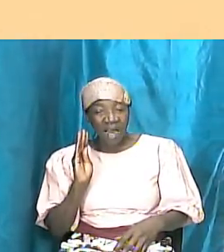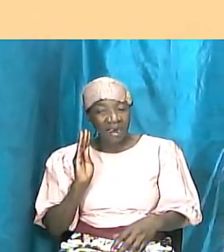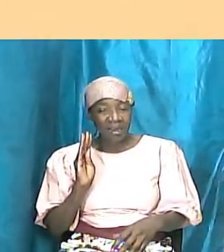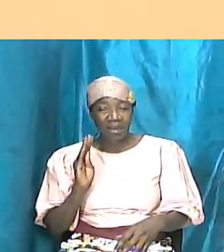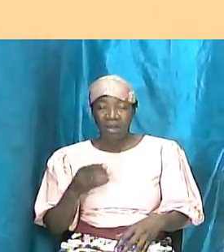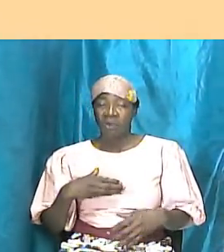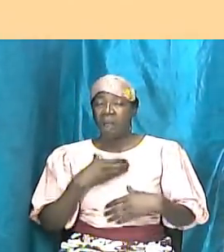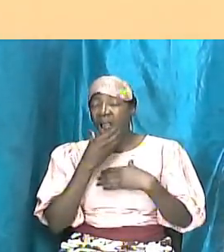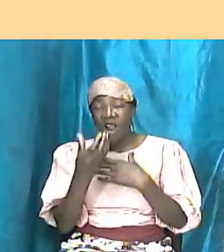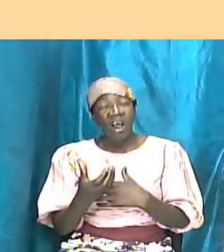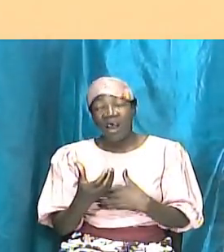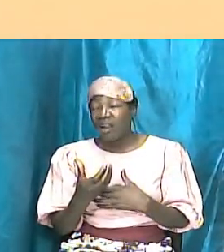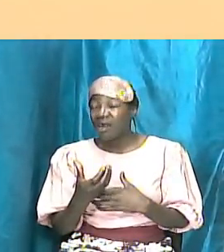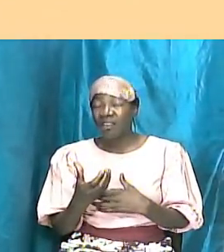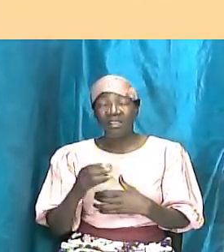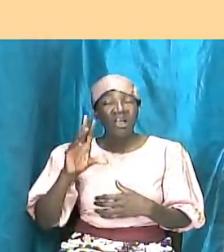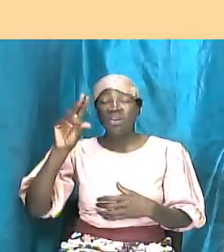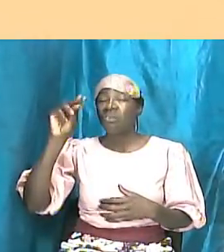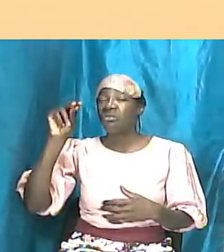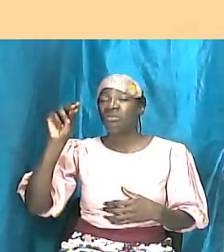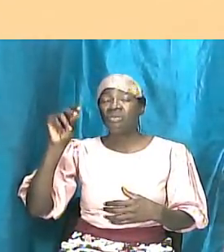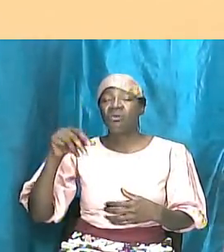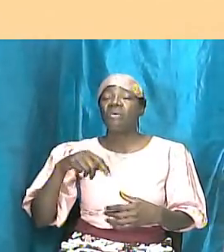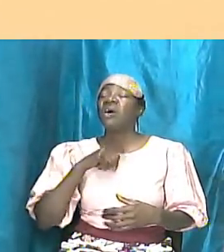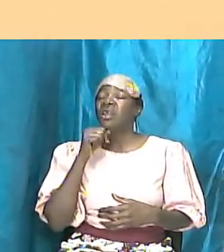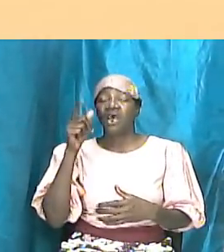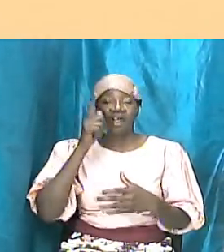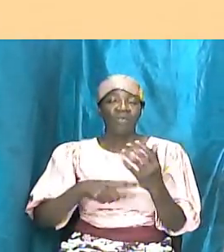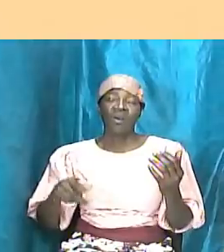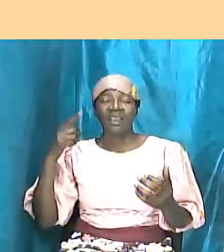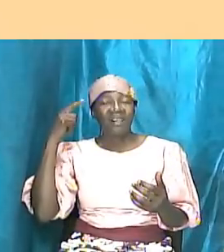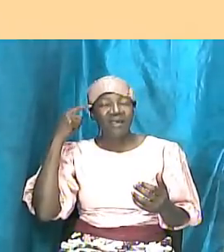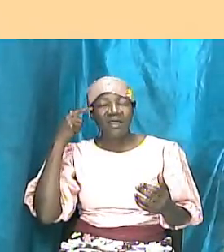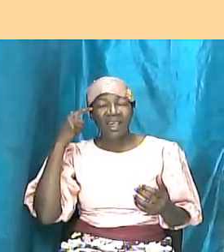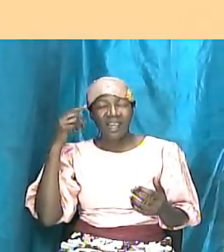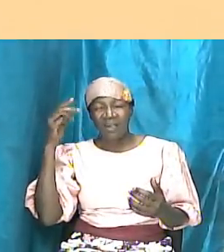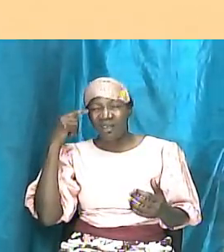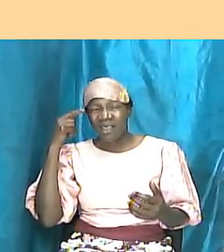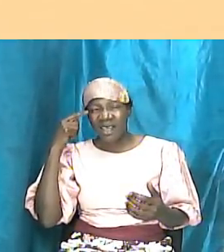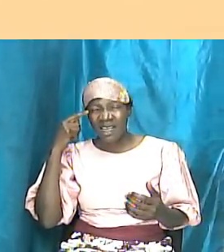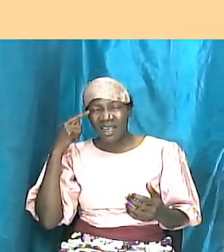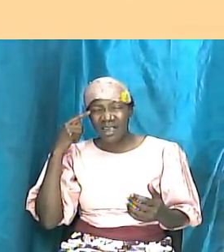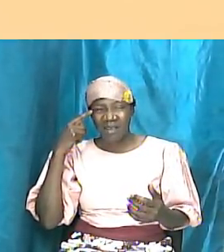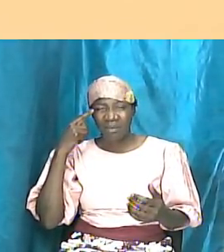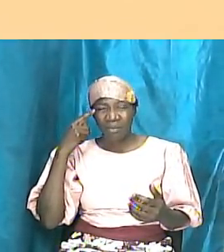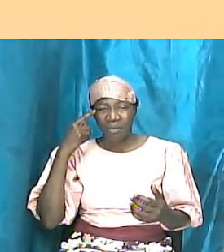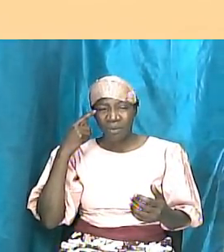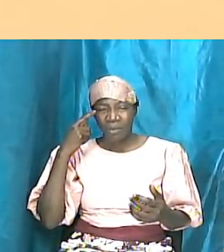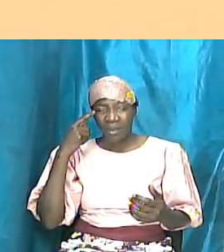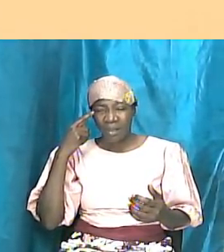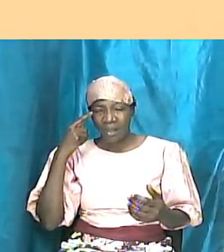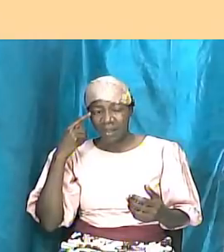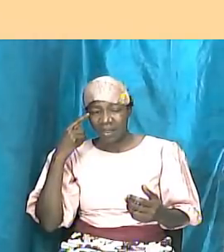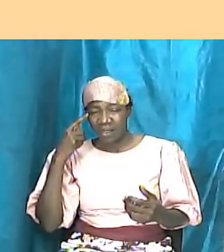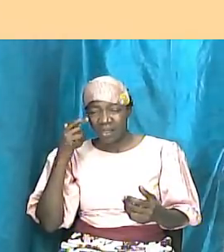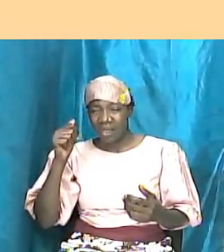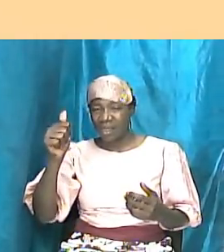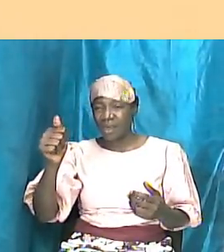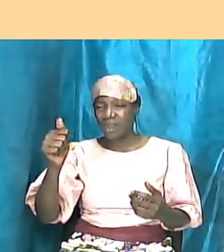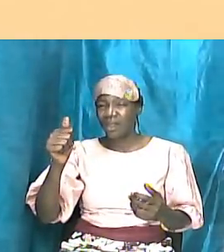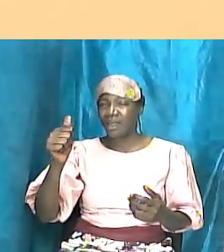Genesis. And it's not what many of us think. And we feel that the African race is cursed and the curse made us